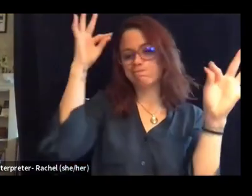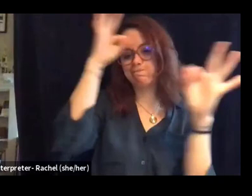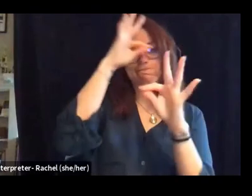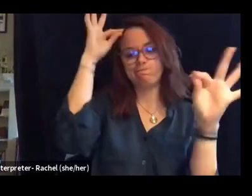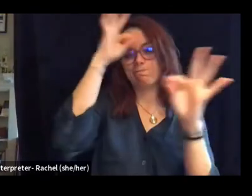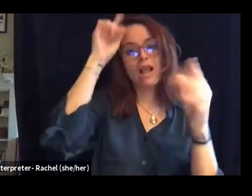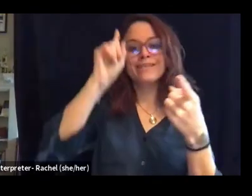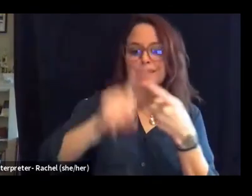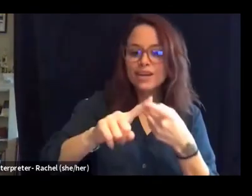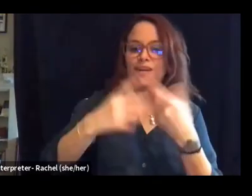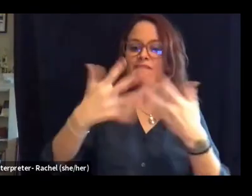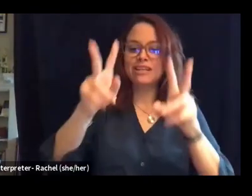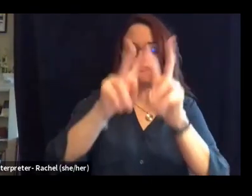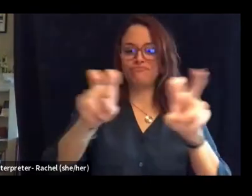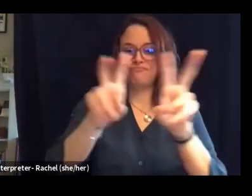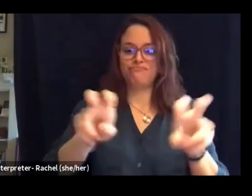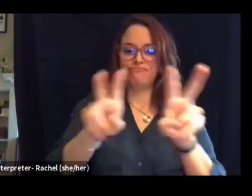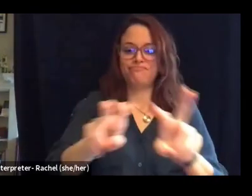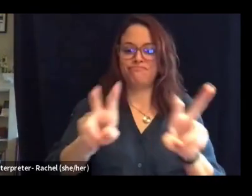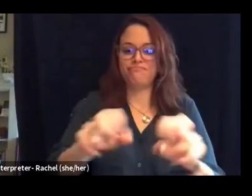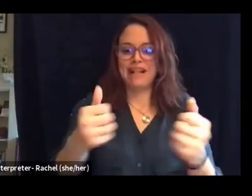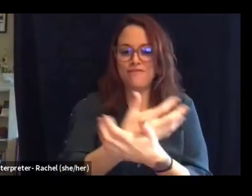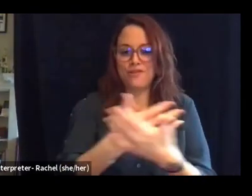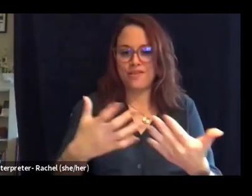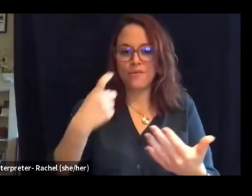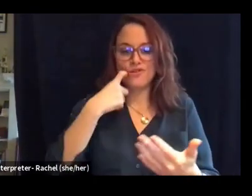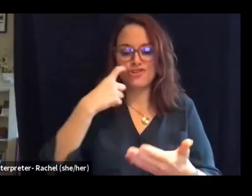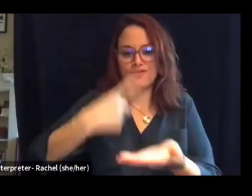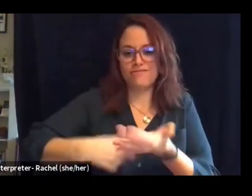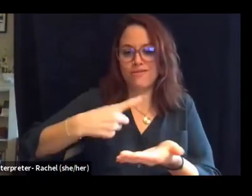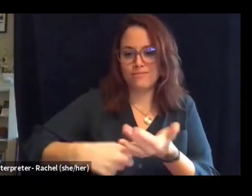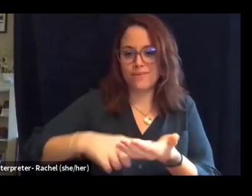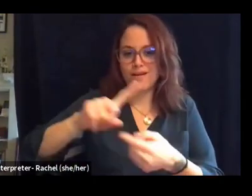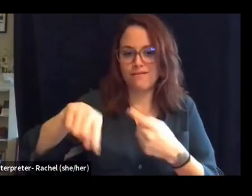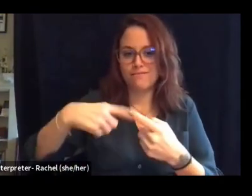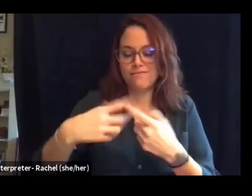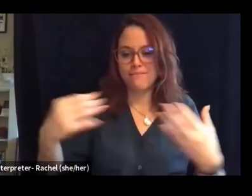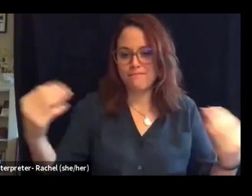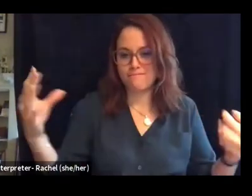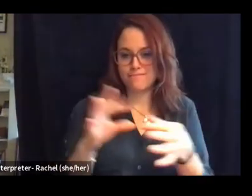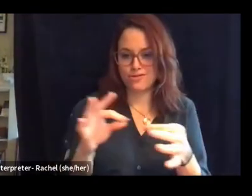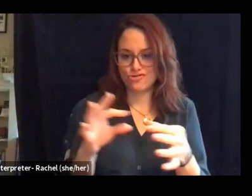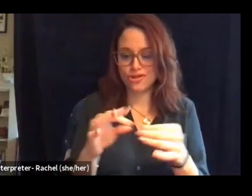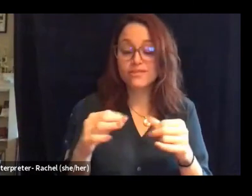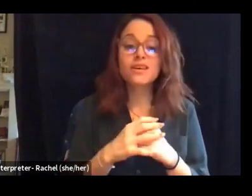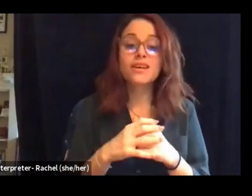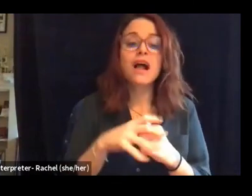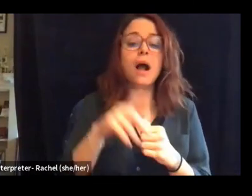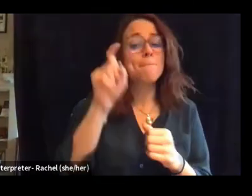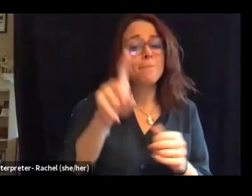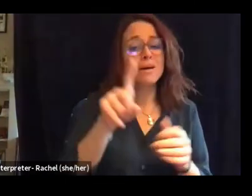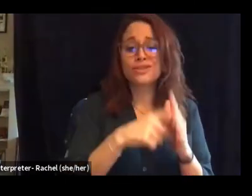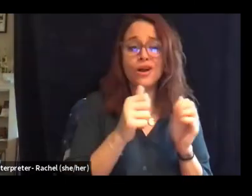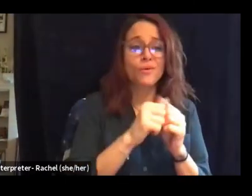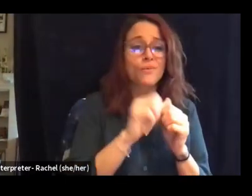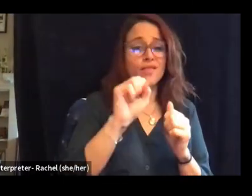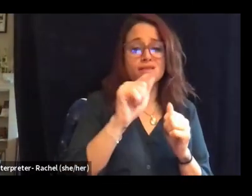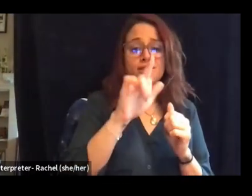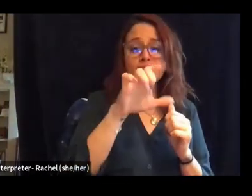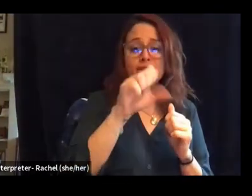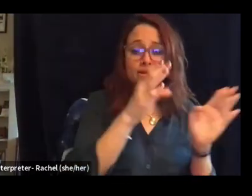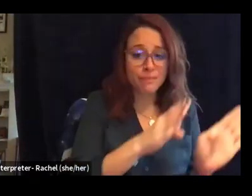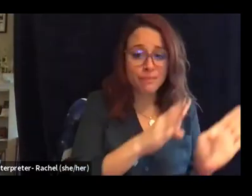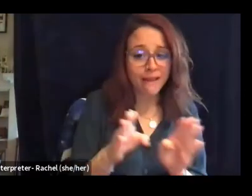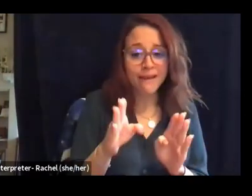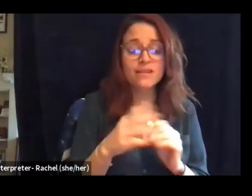the analyses that we just talked about. You've got to start with a sales plan and what is it that you're going to need to